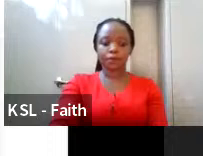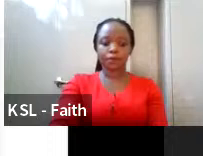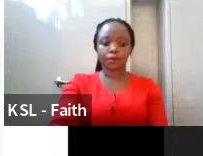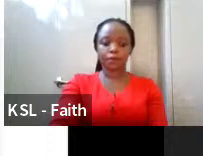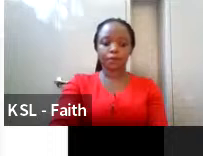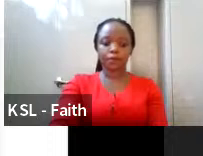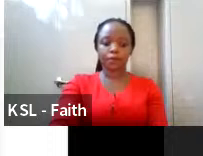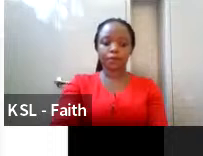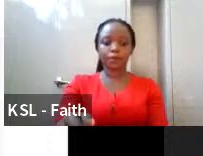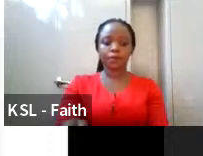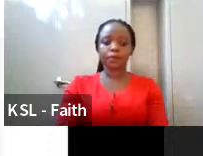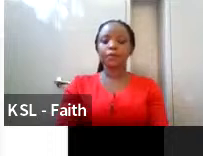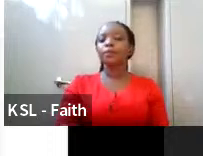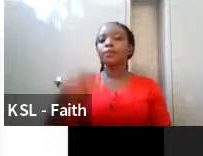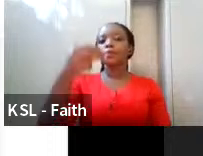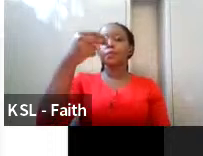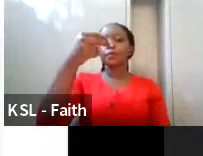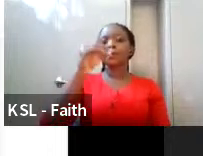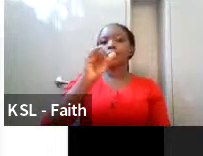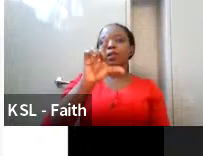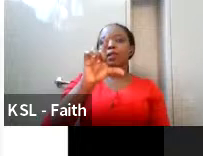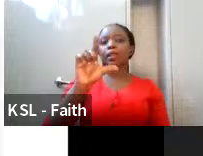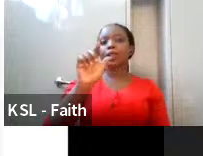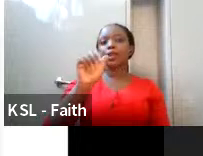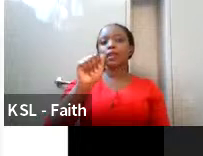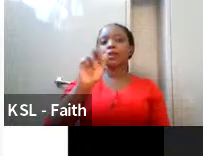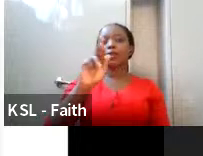Hilary, you can repeat your question, please.